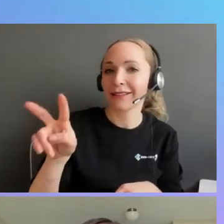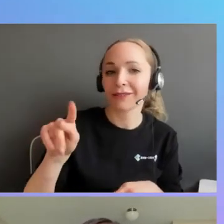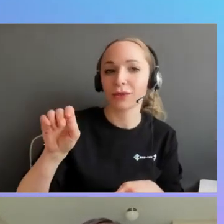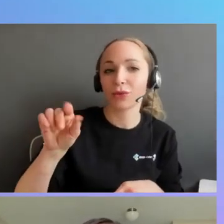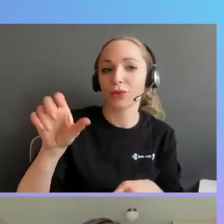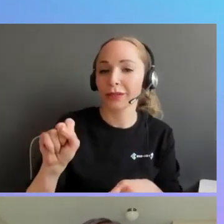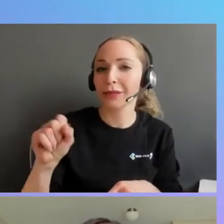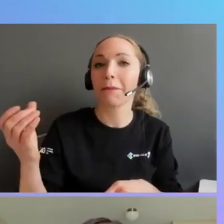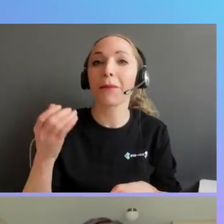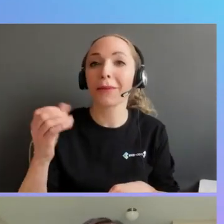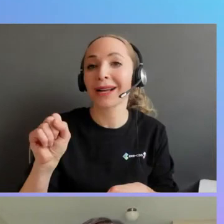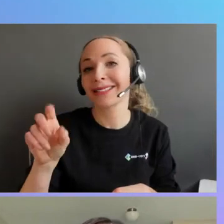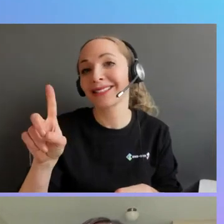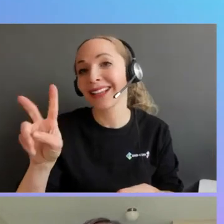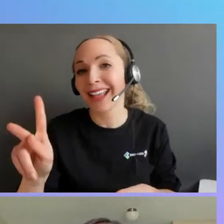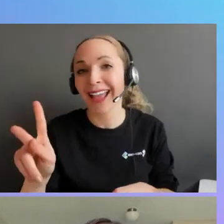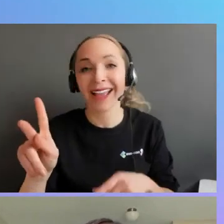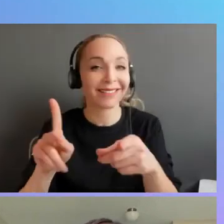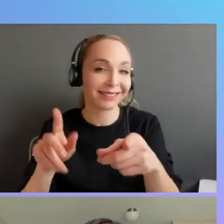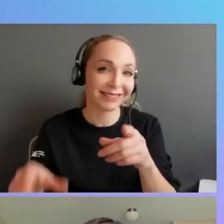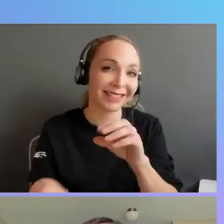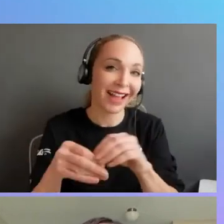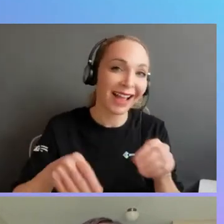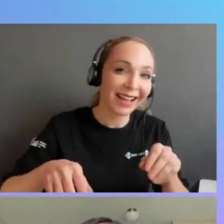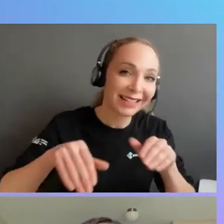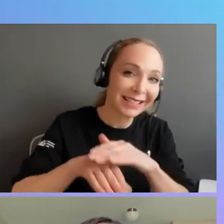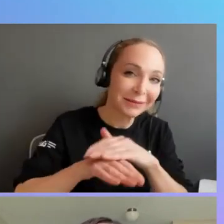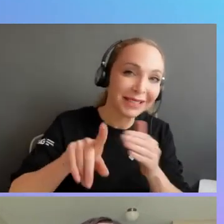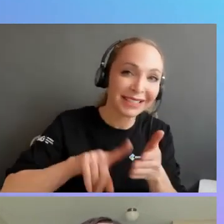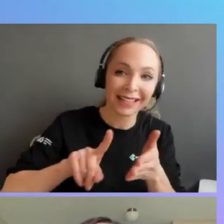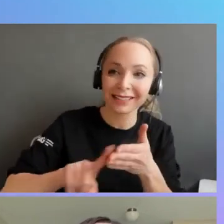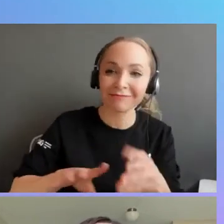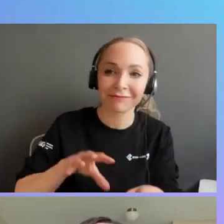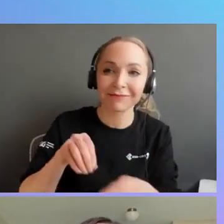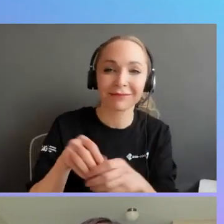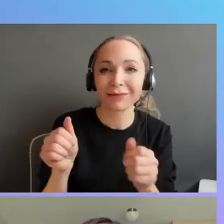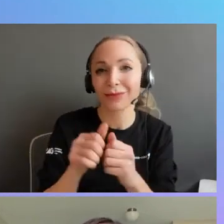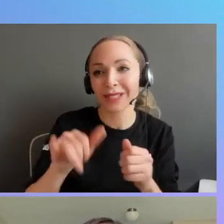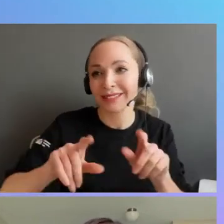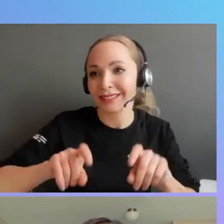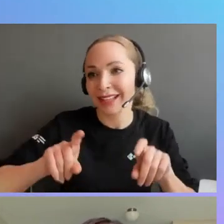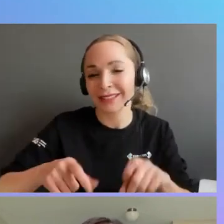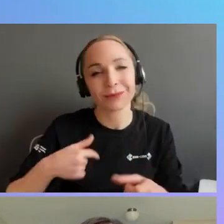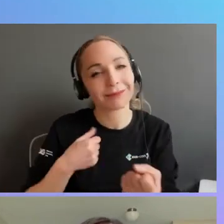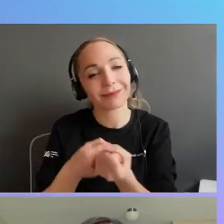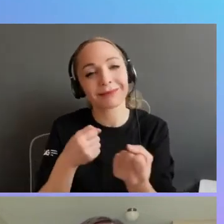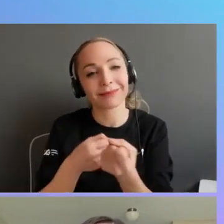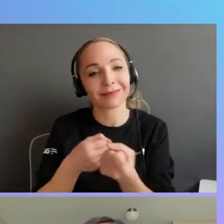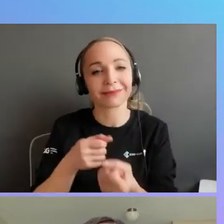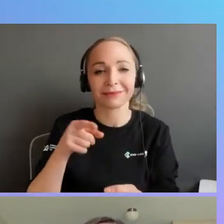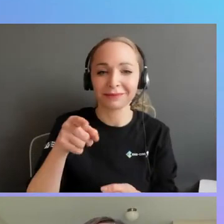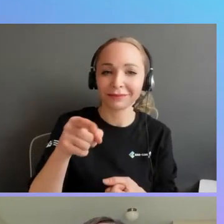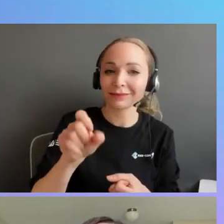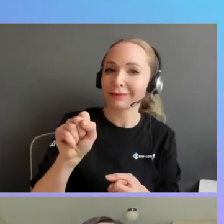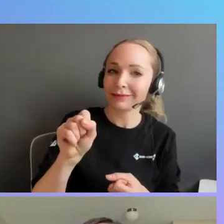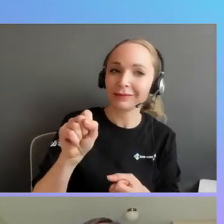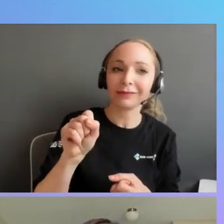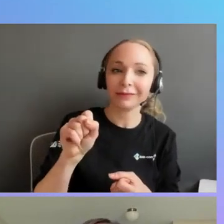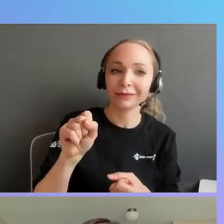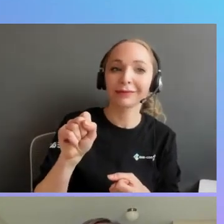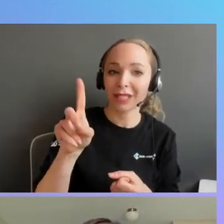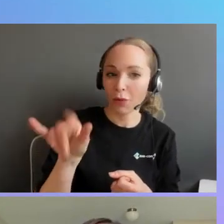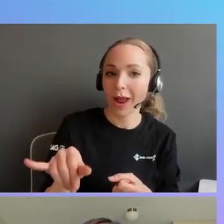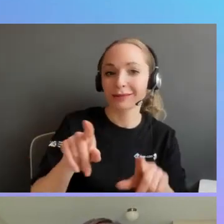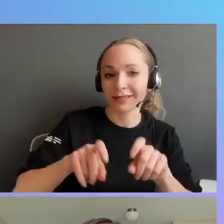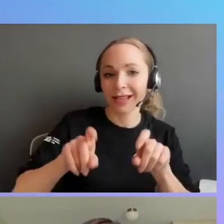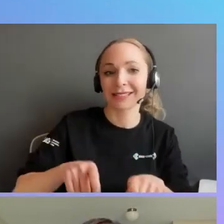add accessibility checks right into those automated UI tests. We've supported XUI tests in Espresso for a while now. And then